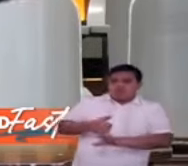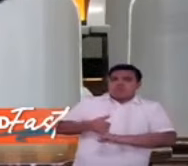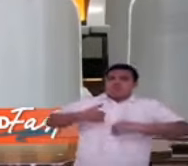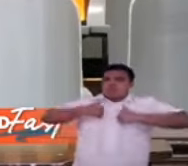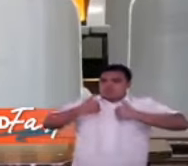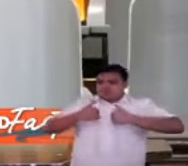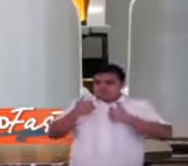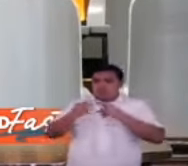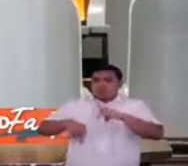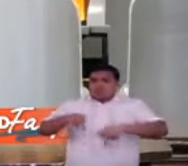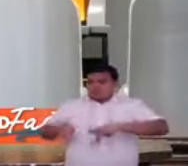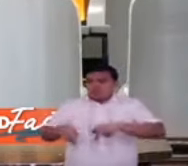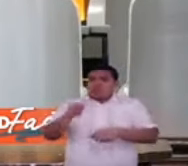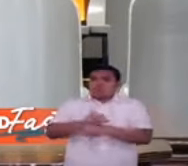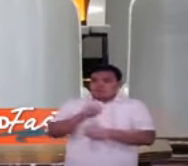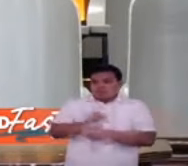youth ministry,